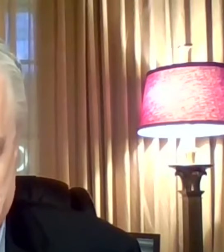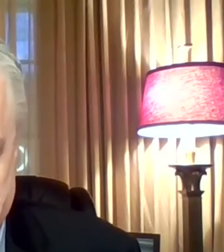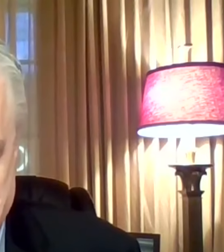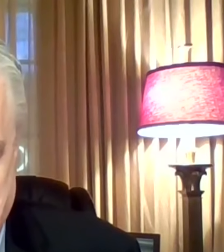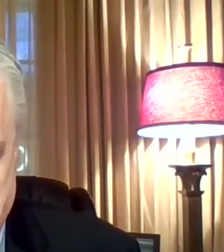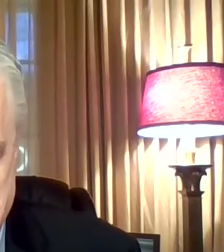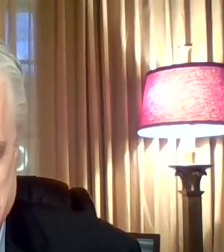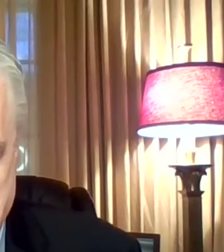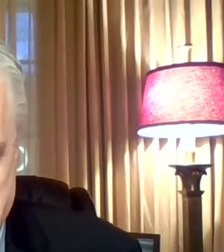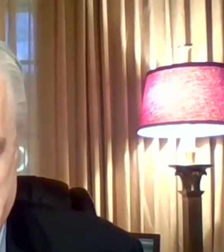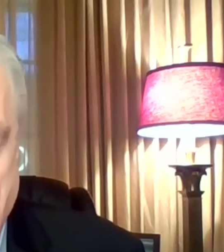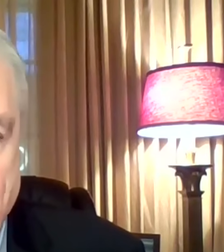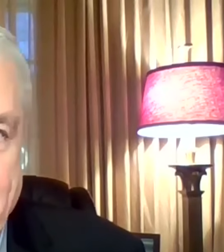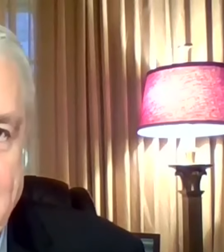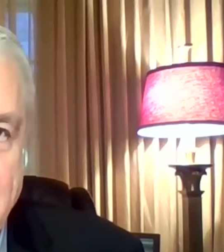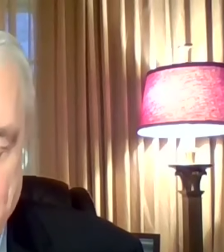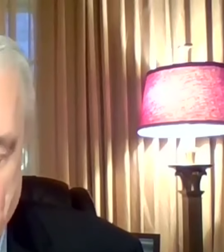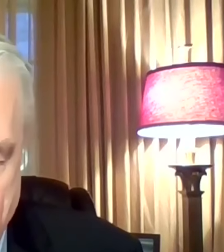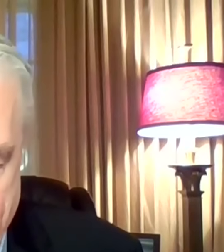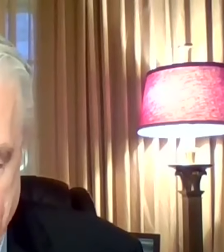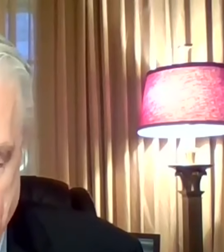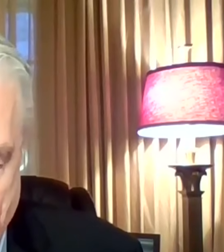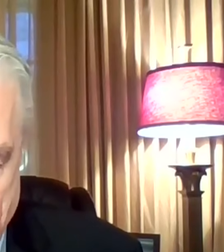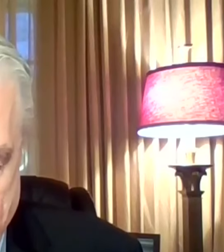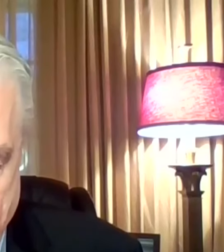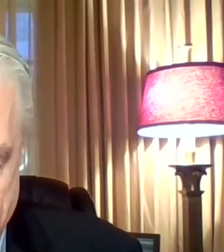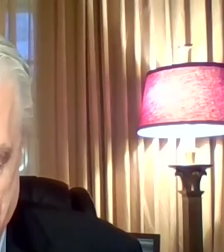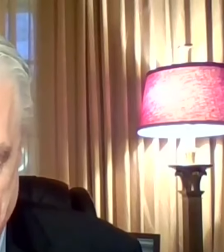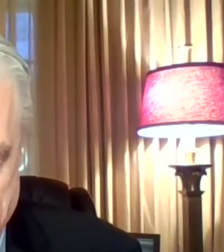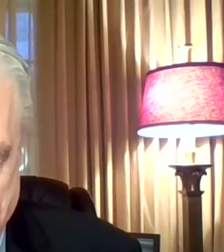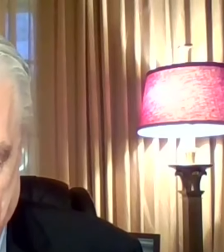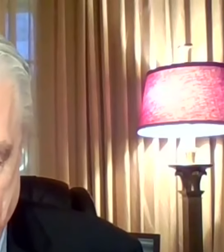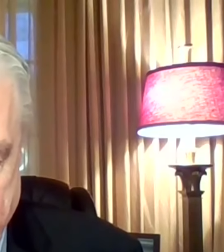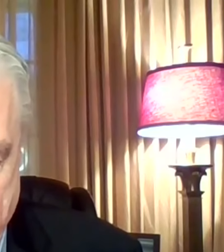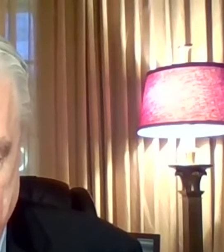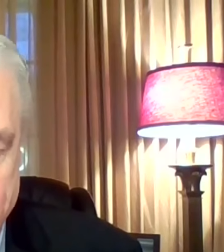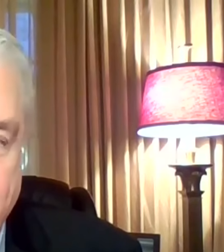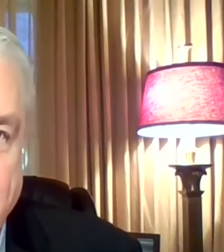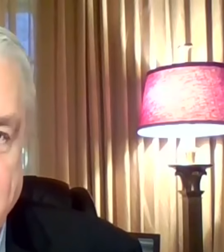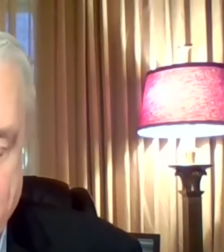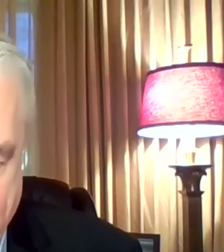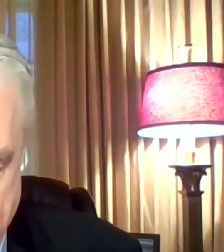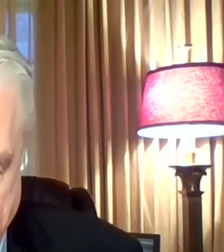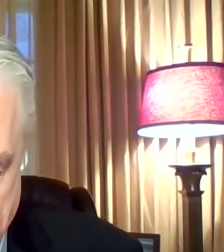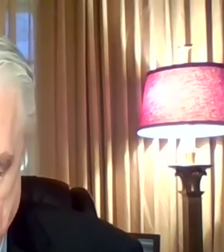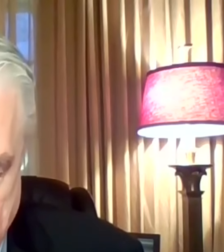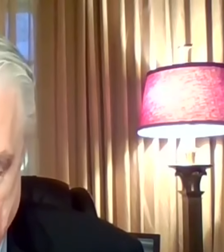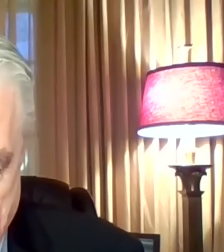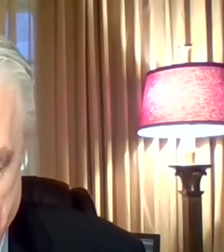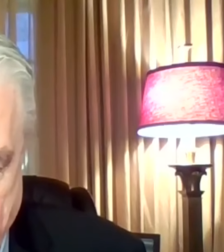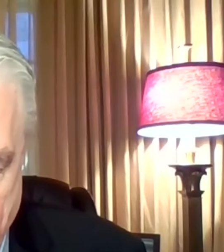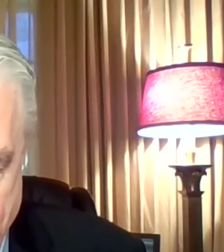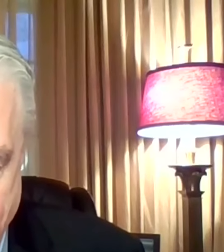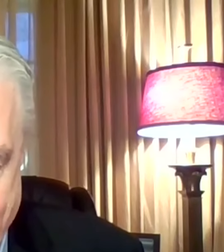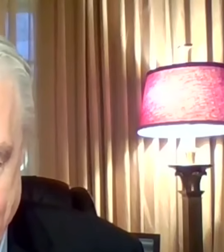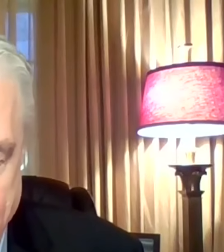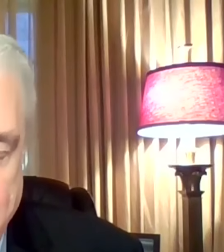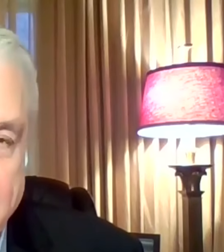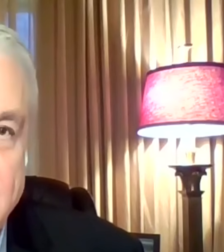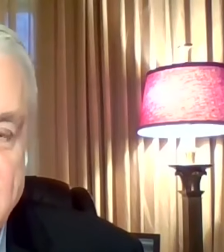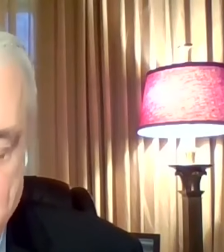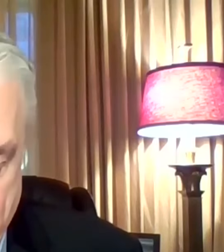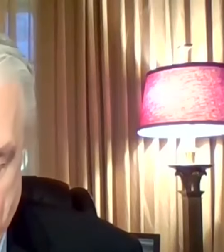vaccines, to give up now. I remain encouraged by the developments with the Moderna and Pfizer vaccines. There is a